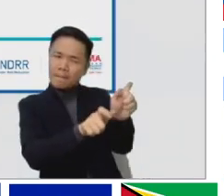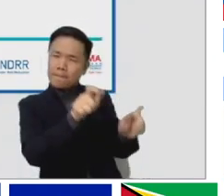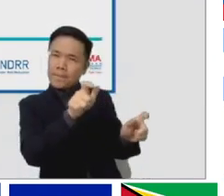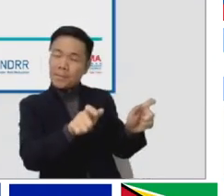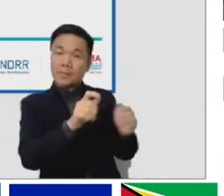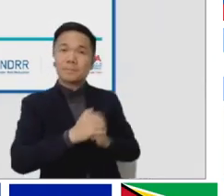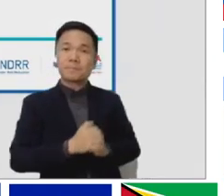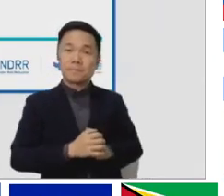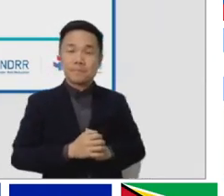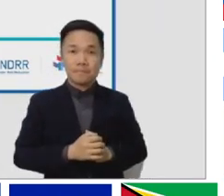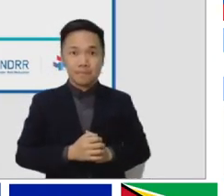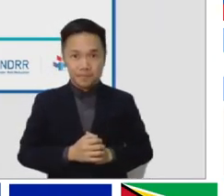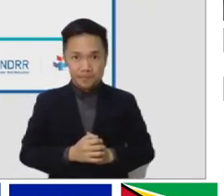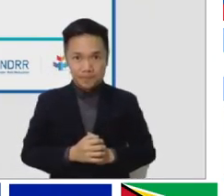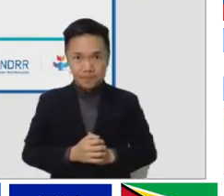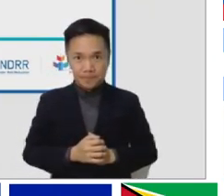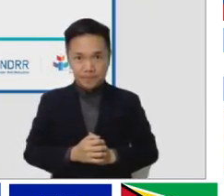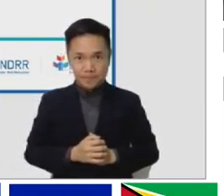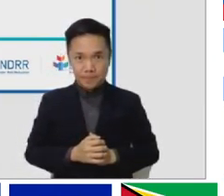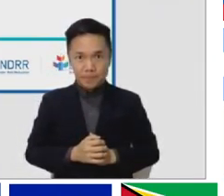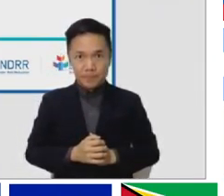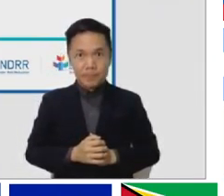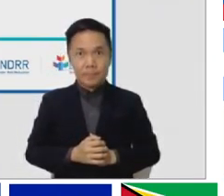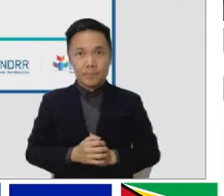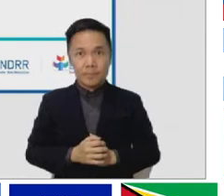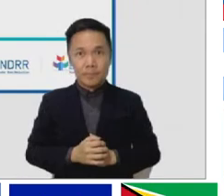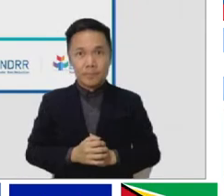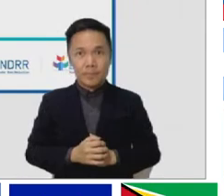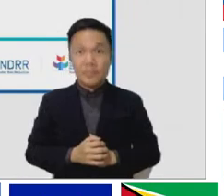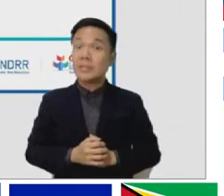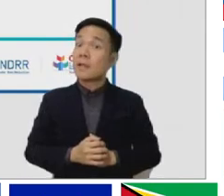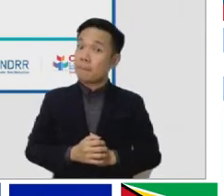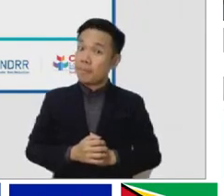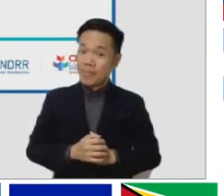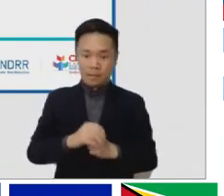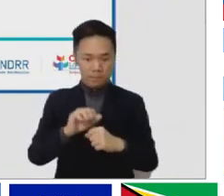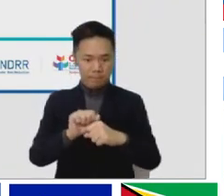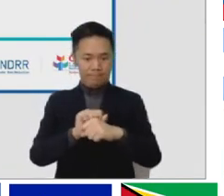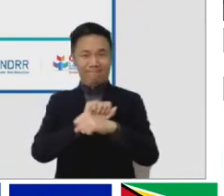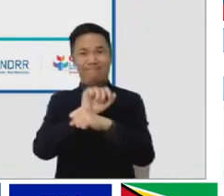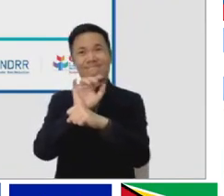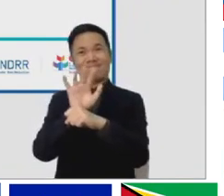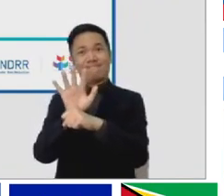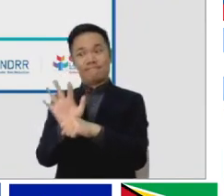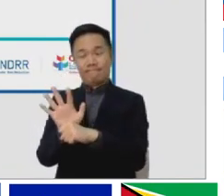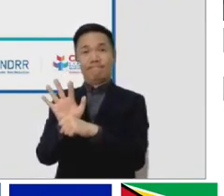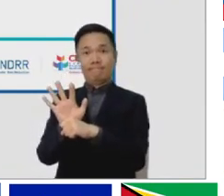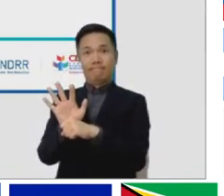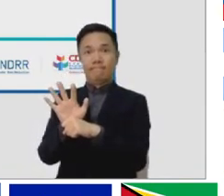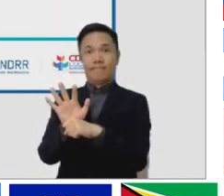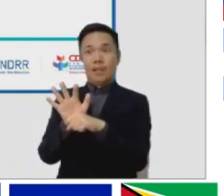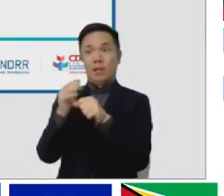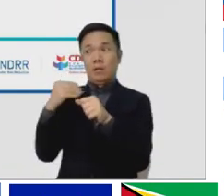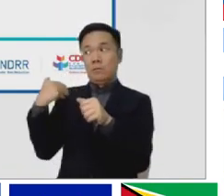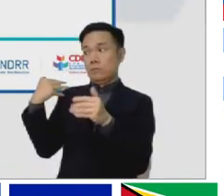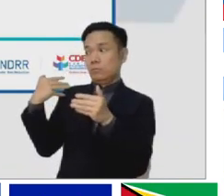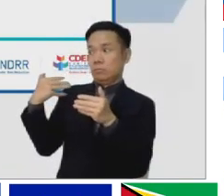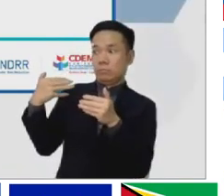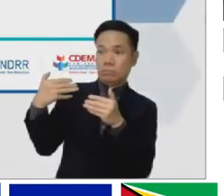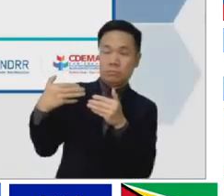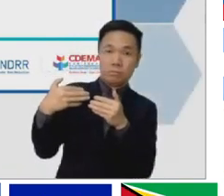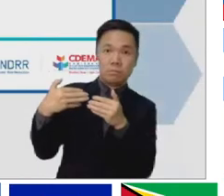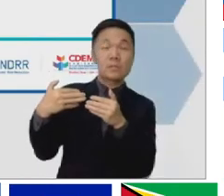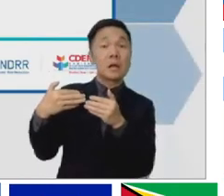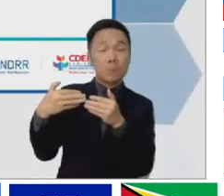that the unique nature of a pandemic and the protracted duration that the